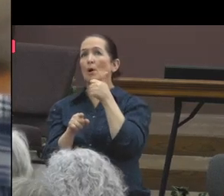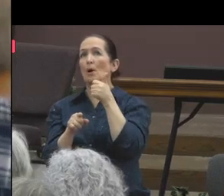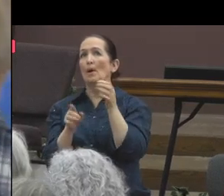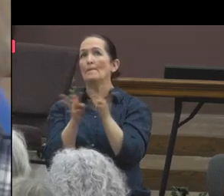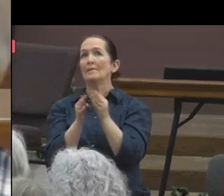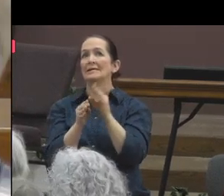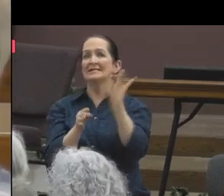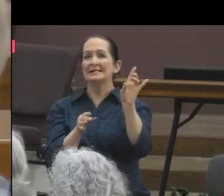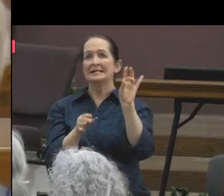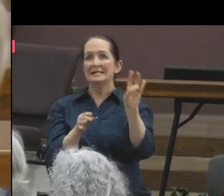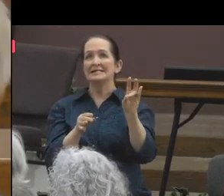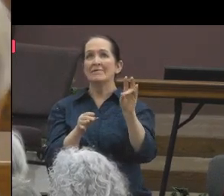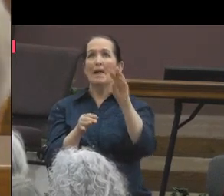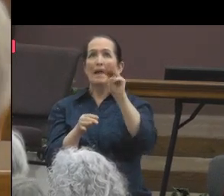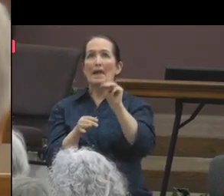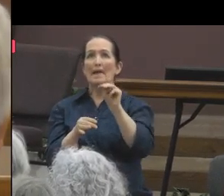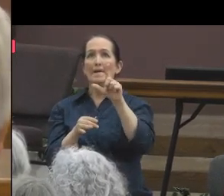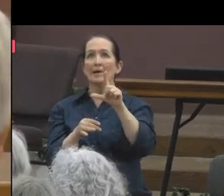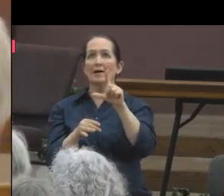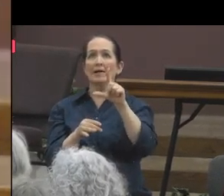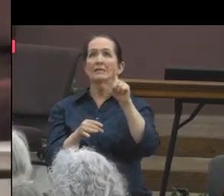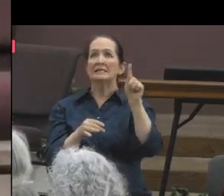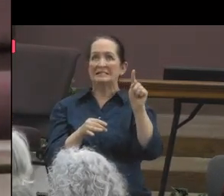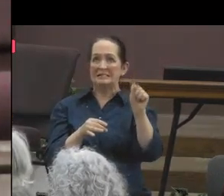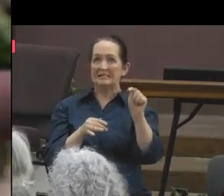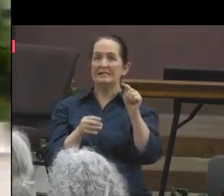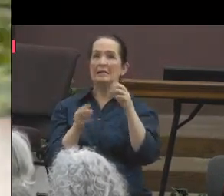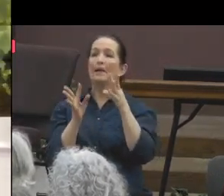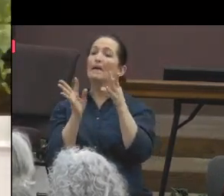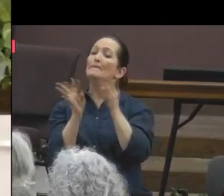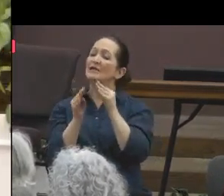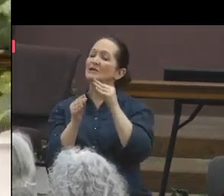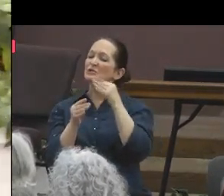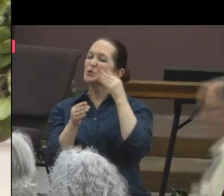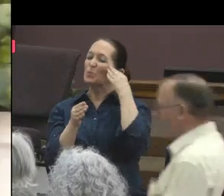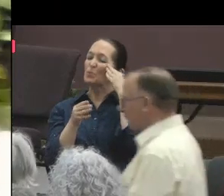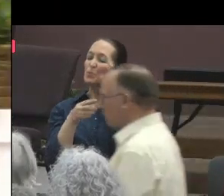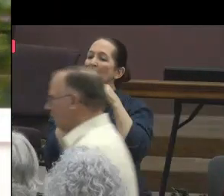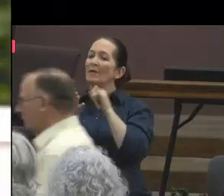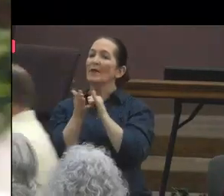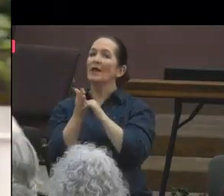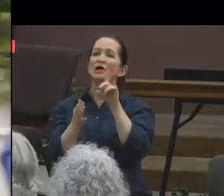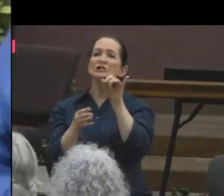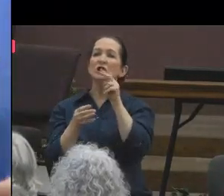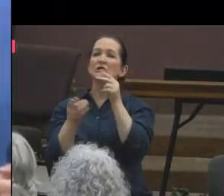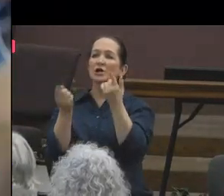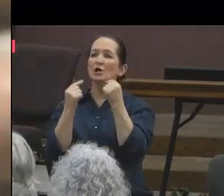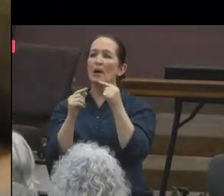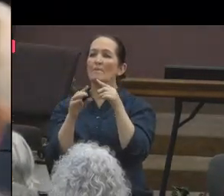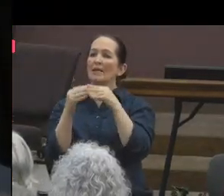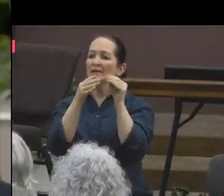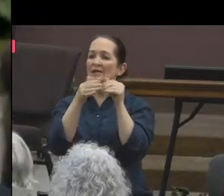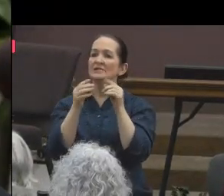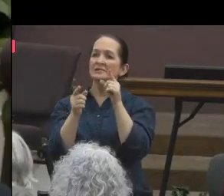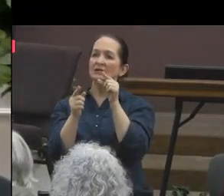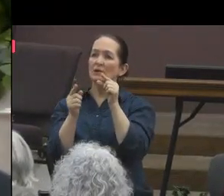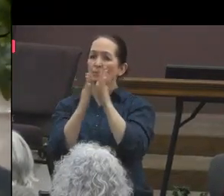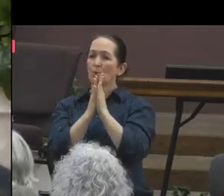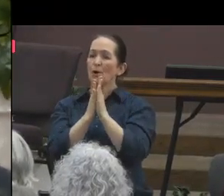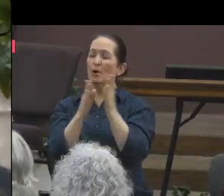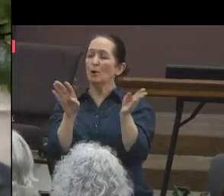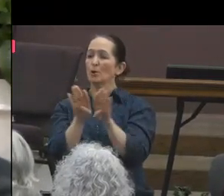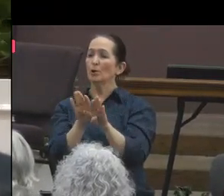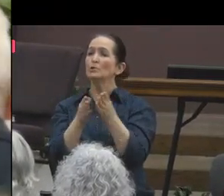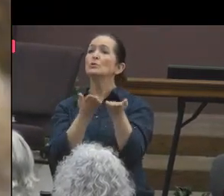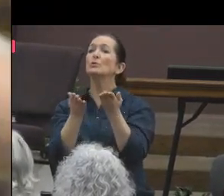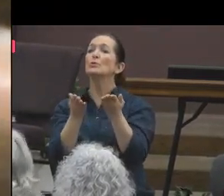at 7 p.m. is our MLT meeting, so be aware of that. Don's going to come and lead us in a word of prayer as we close our